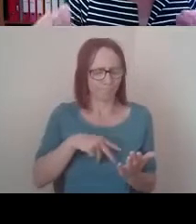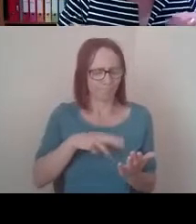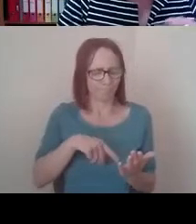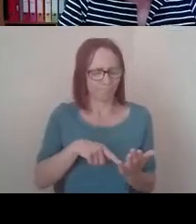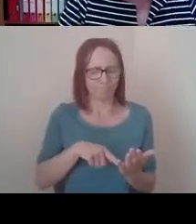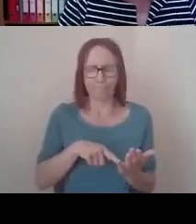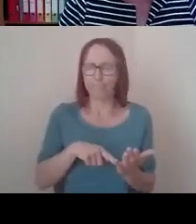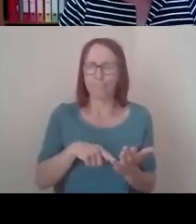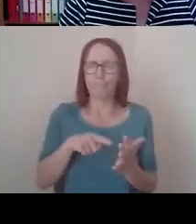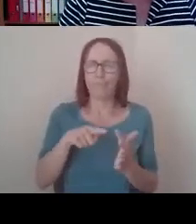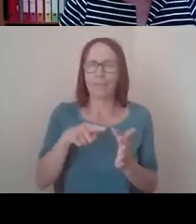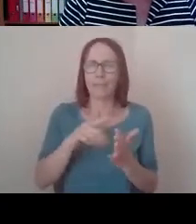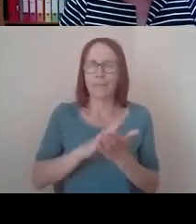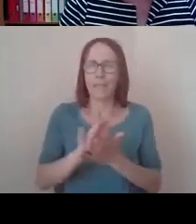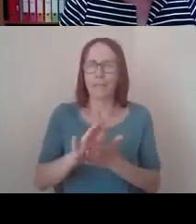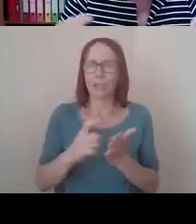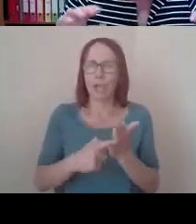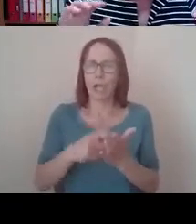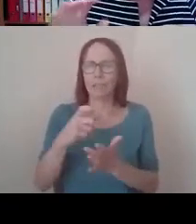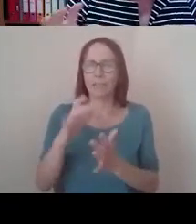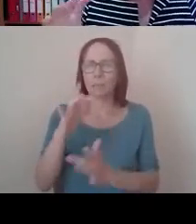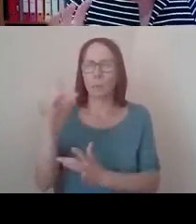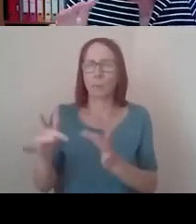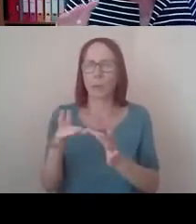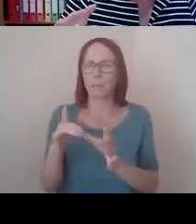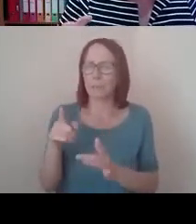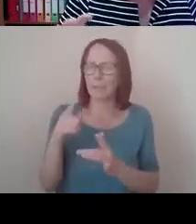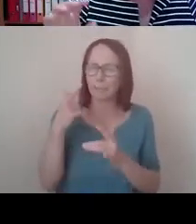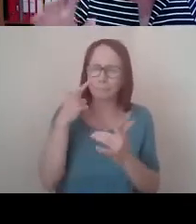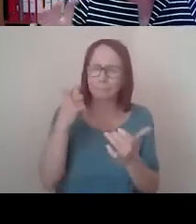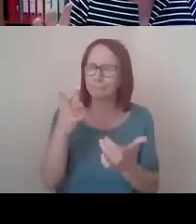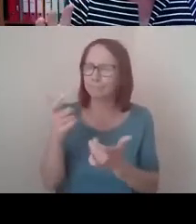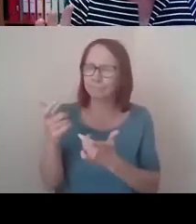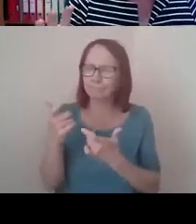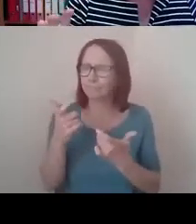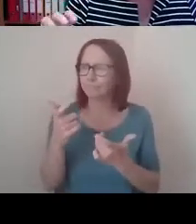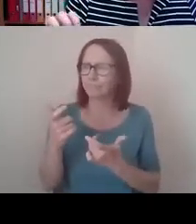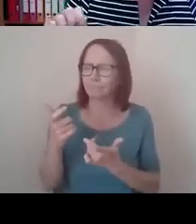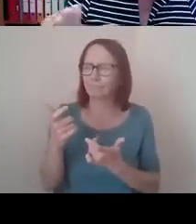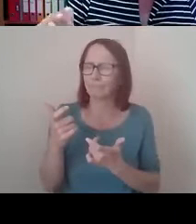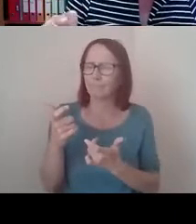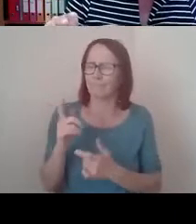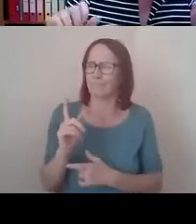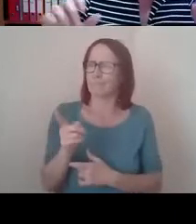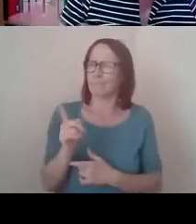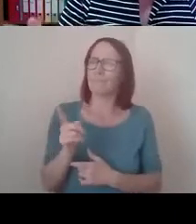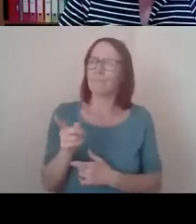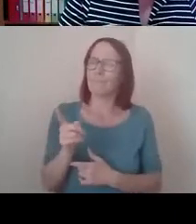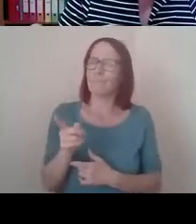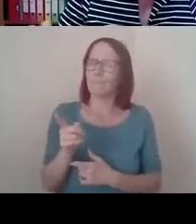the EHRC's website, and looking through the EHRC's website, I thought, oh,